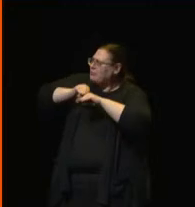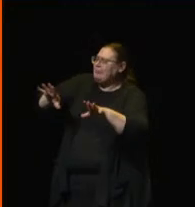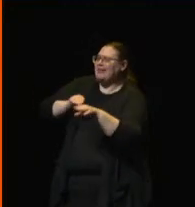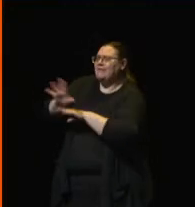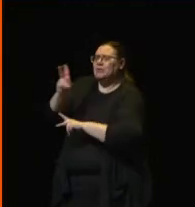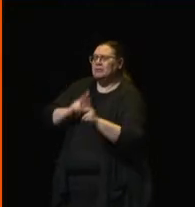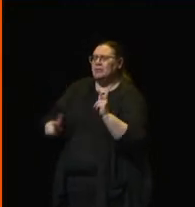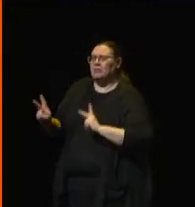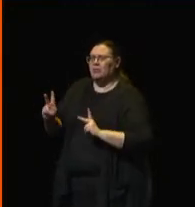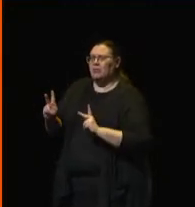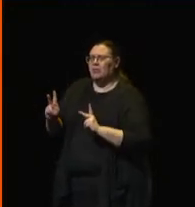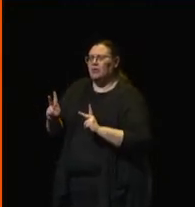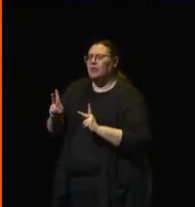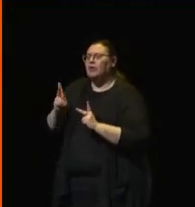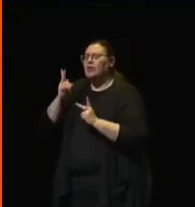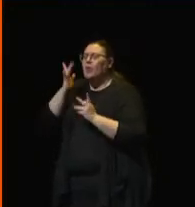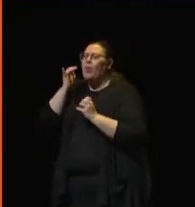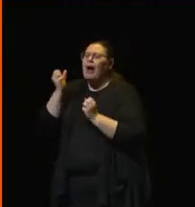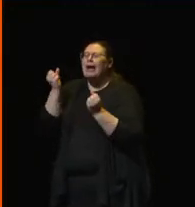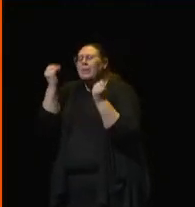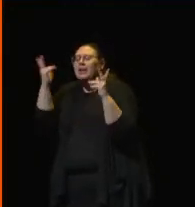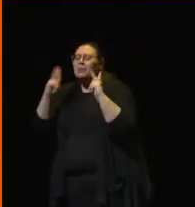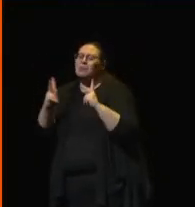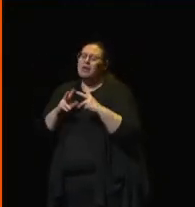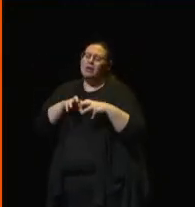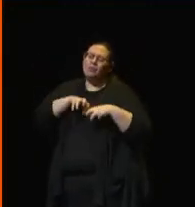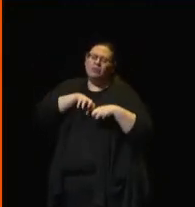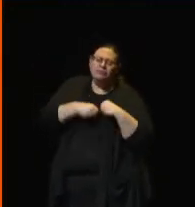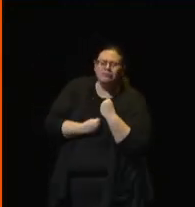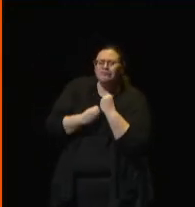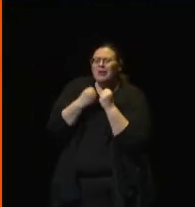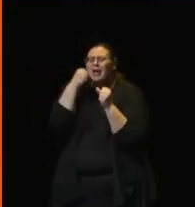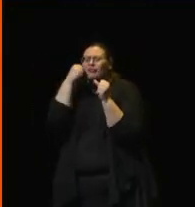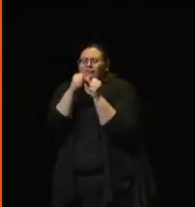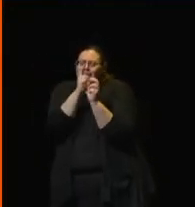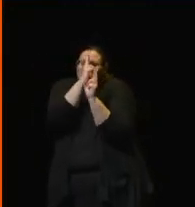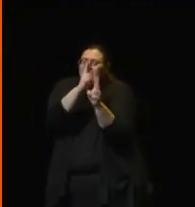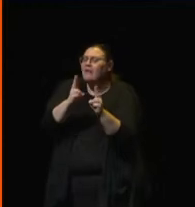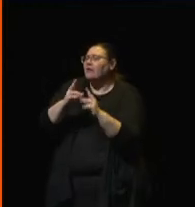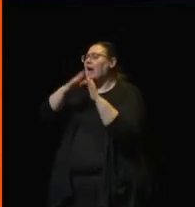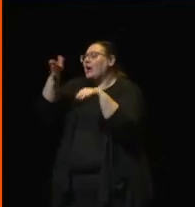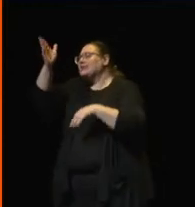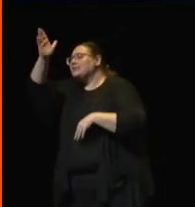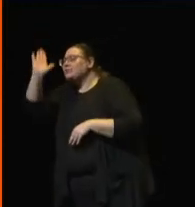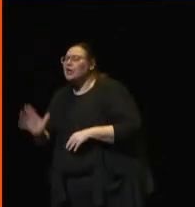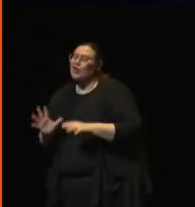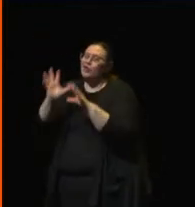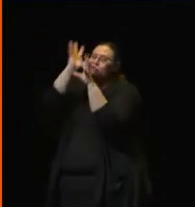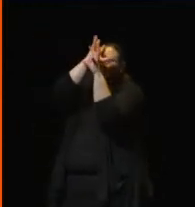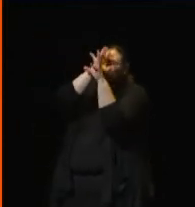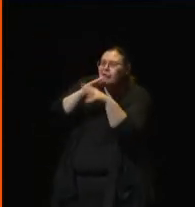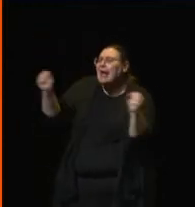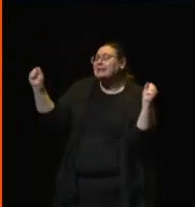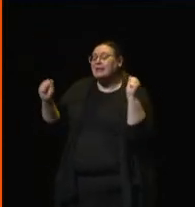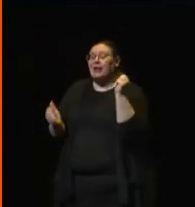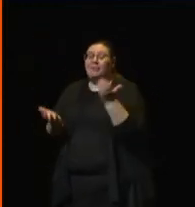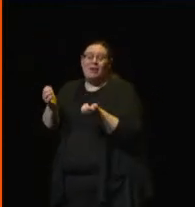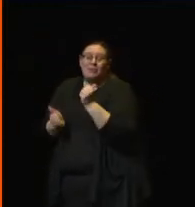been mourned and remembered by senators and House speakers and presidents, and maybe most